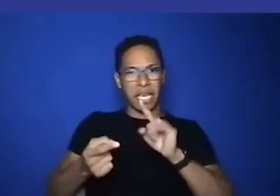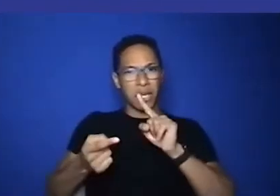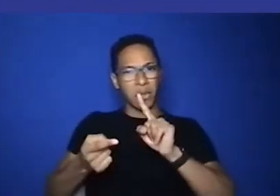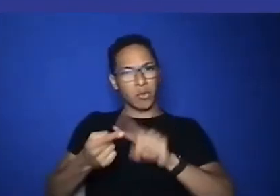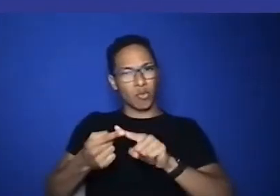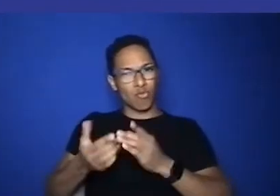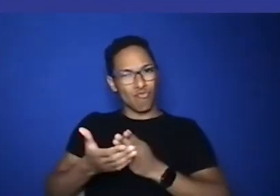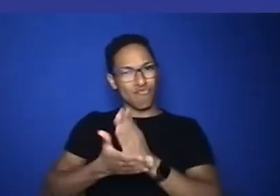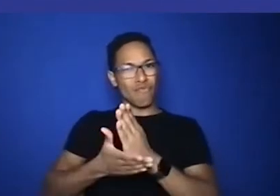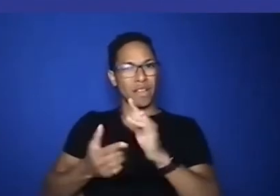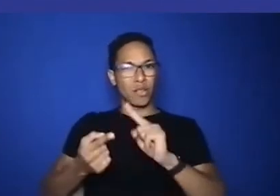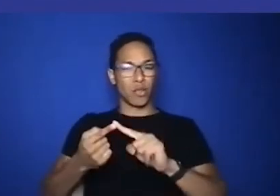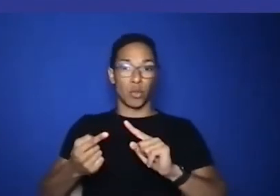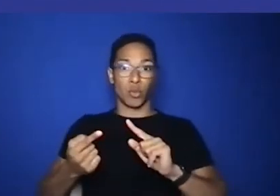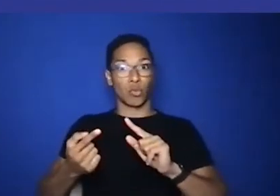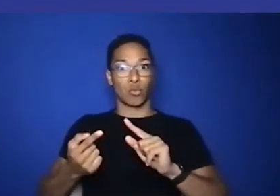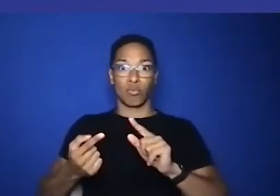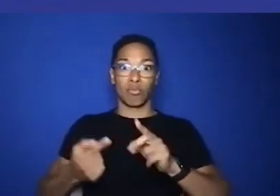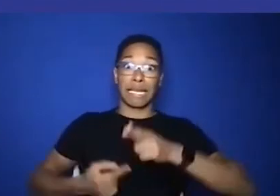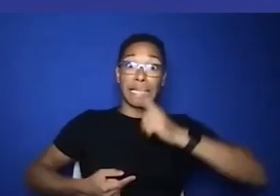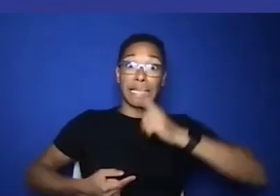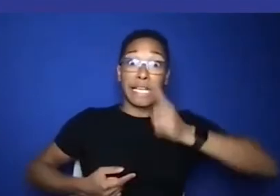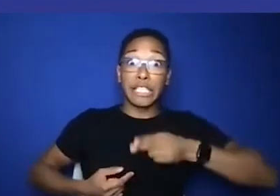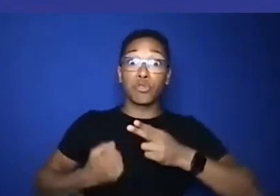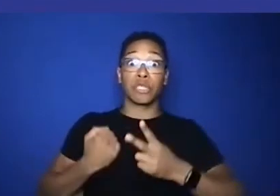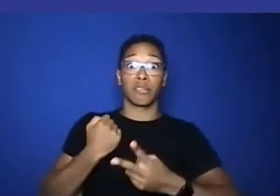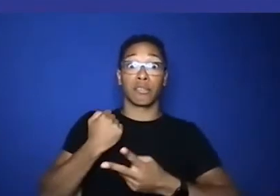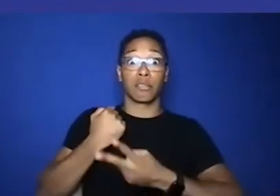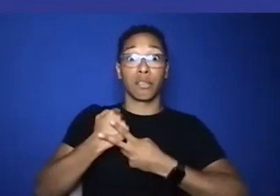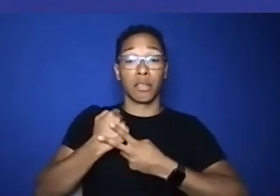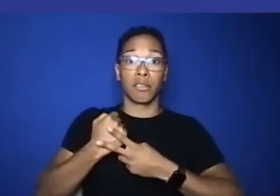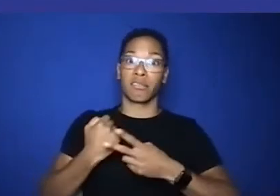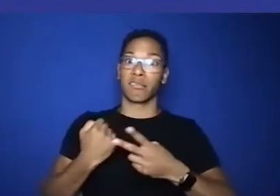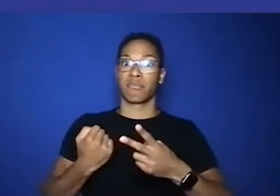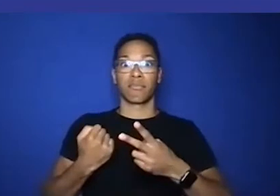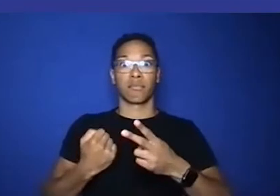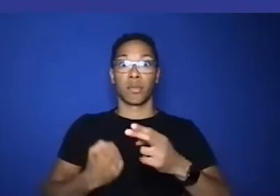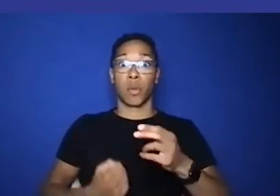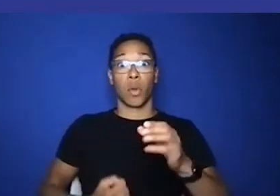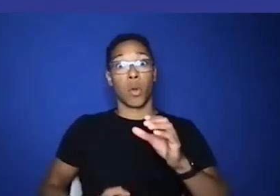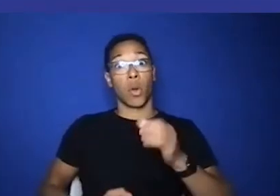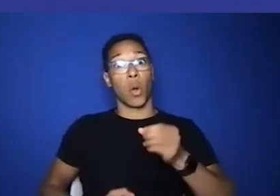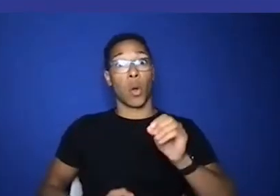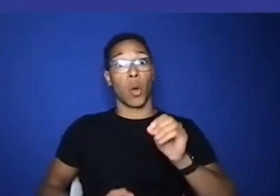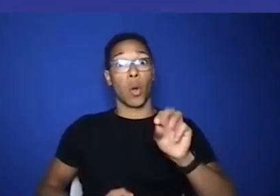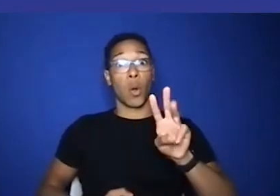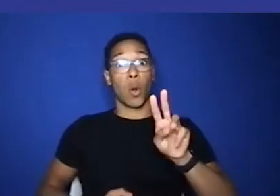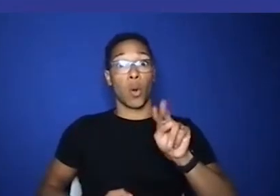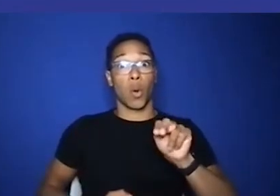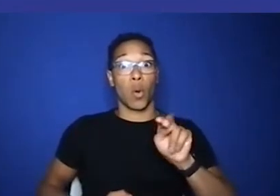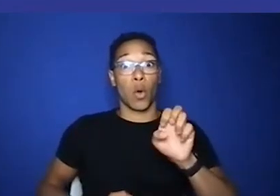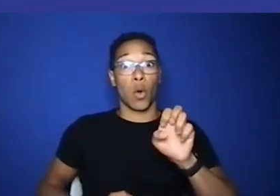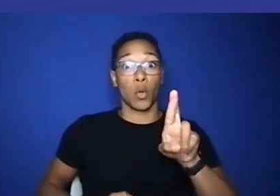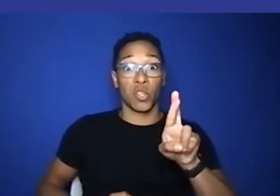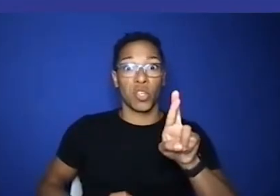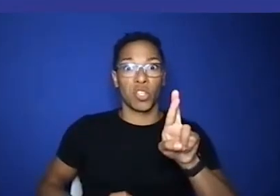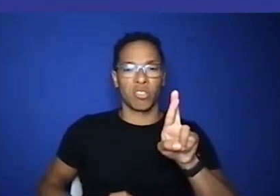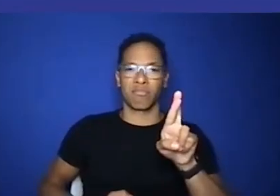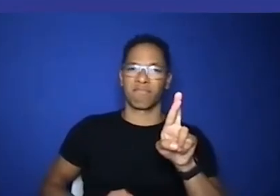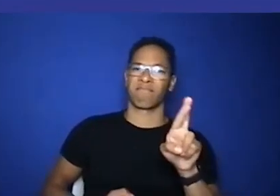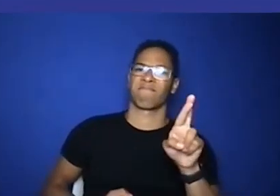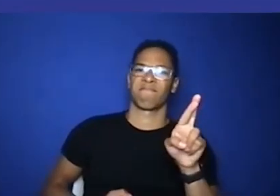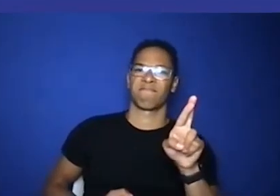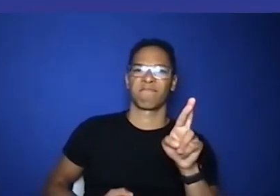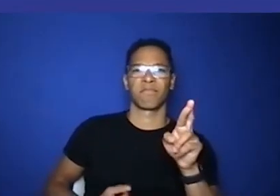holder and as the author and as the owner of those recordings. And what foundational